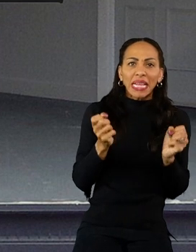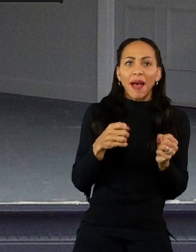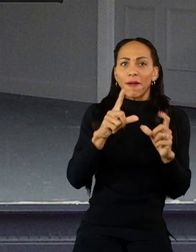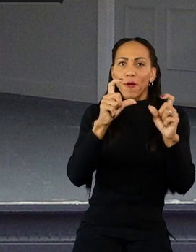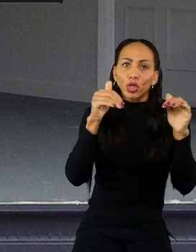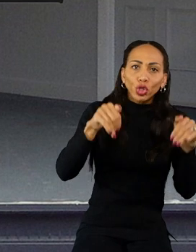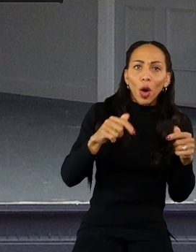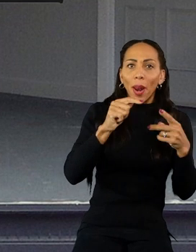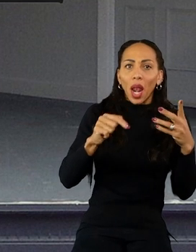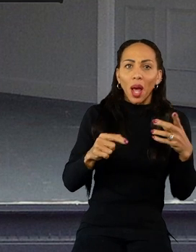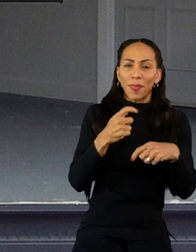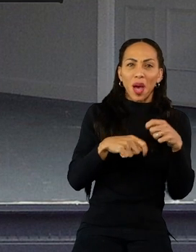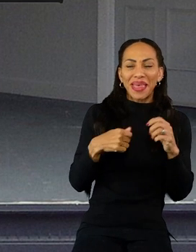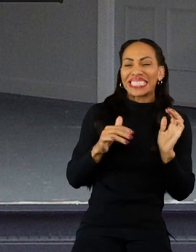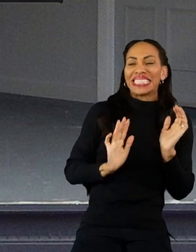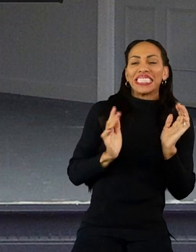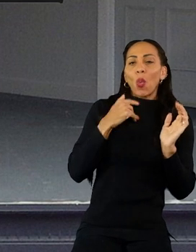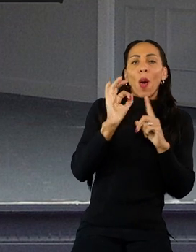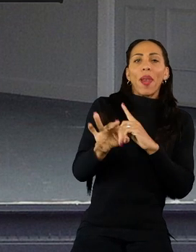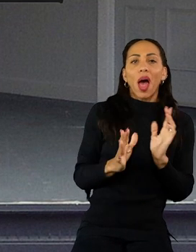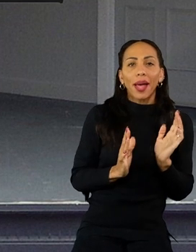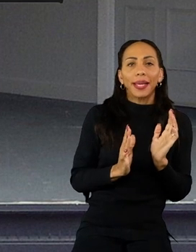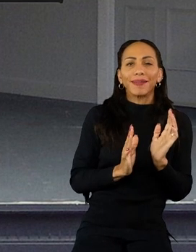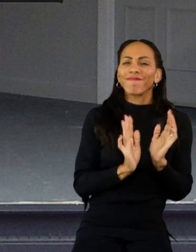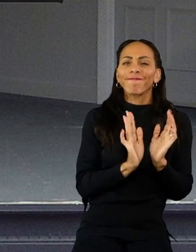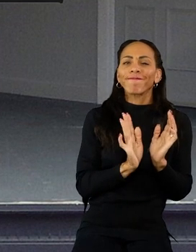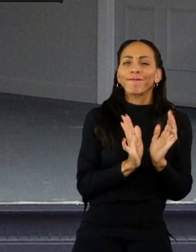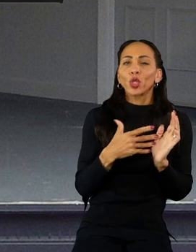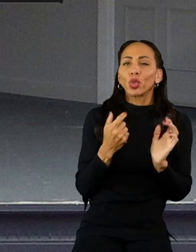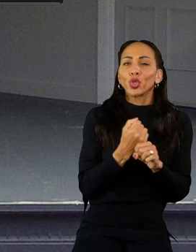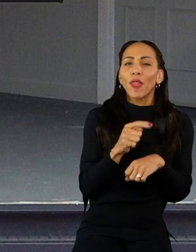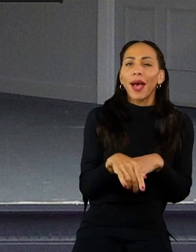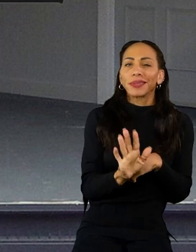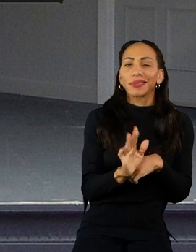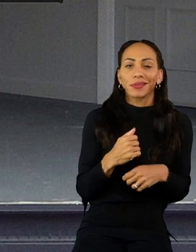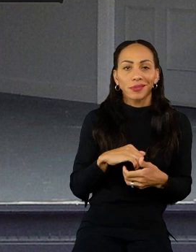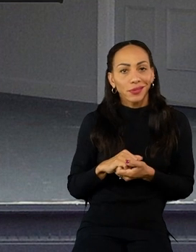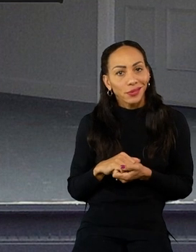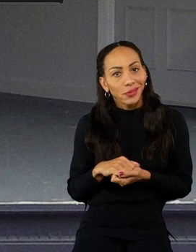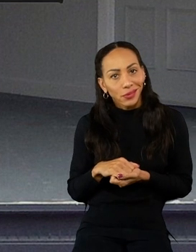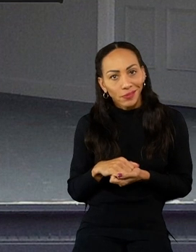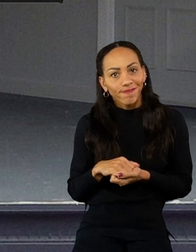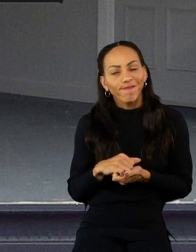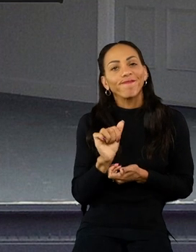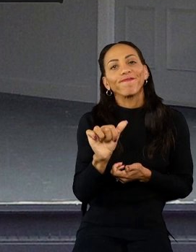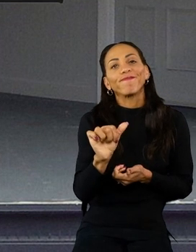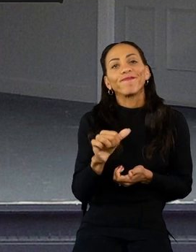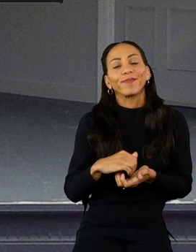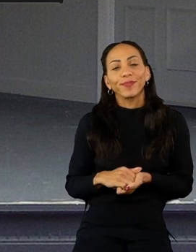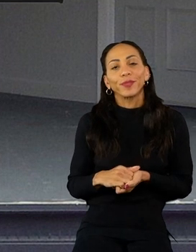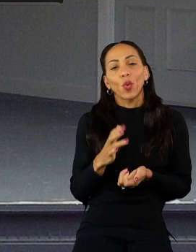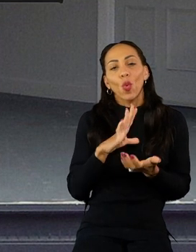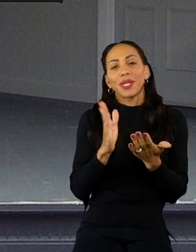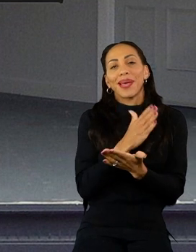better not because I can't use Photoshop or something like that. That's the last thing you want to try and be in. But I think